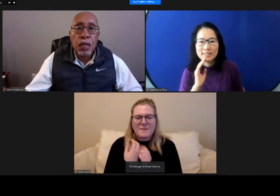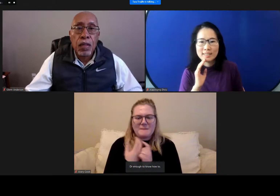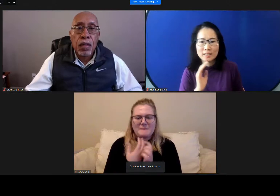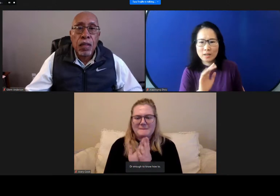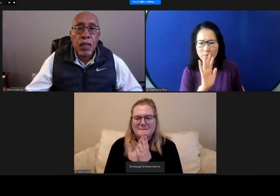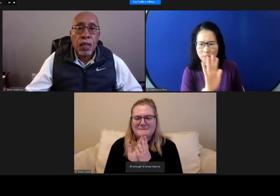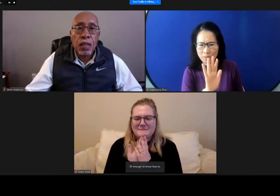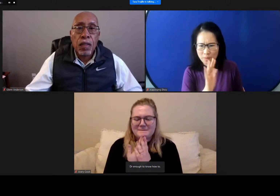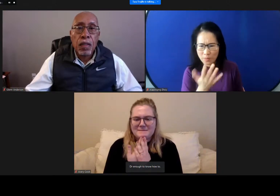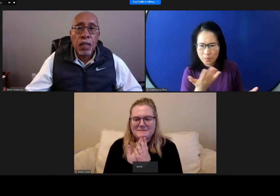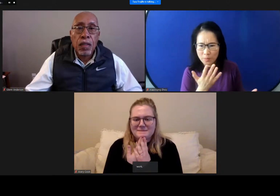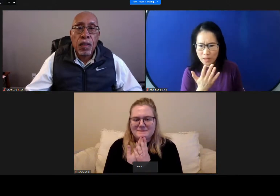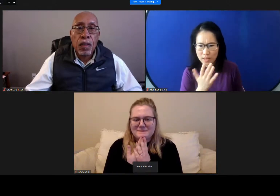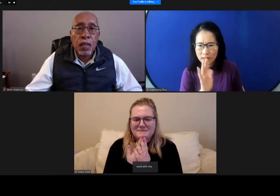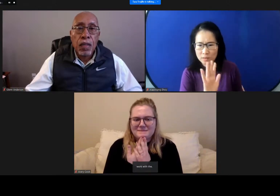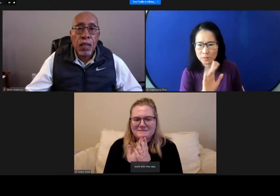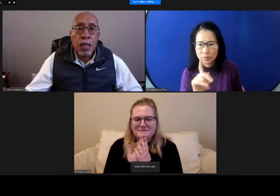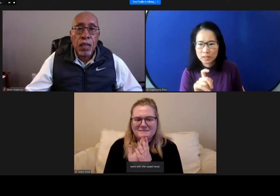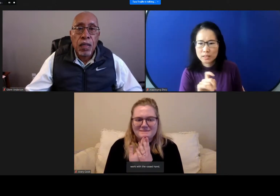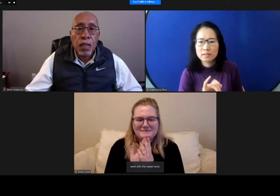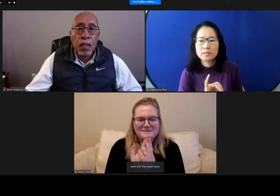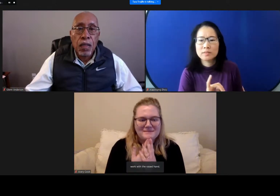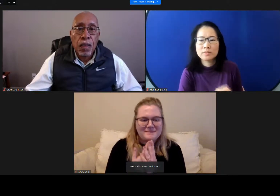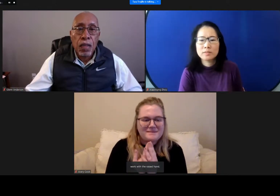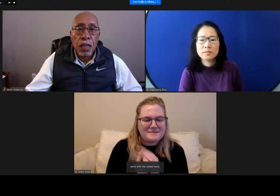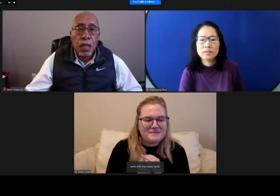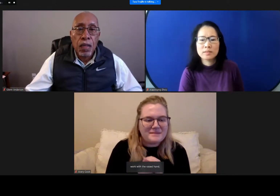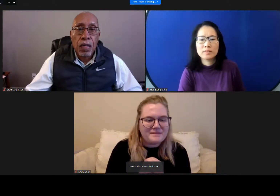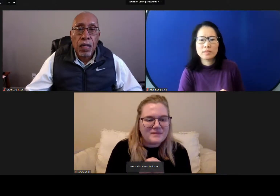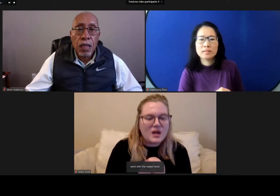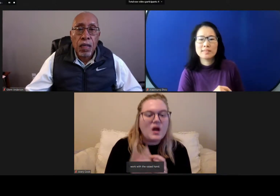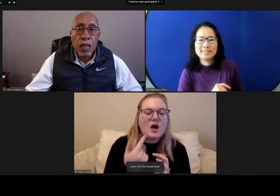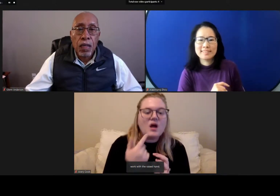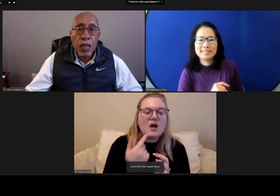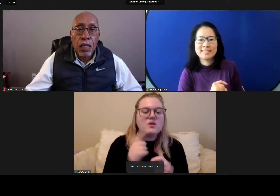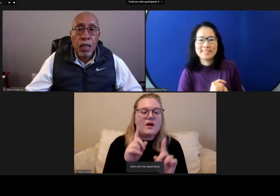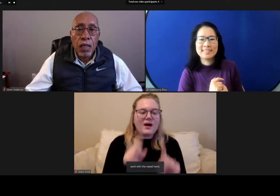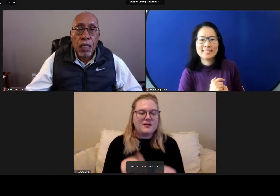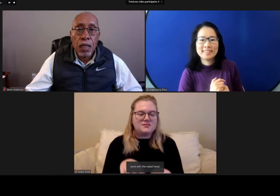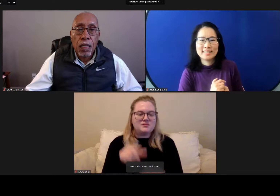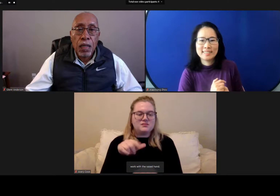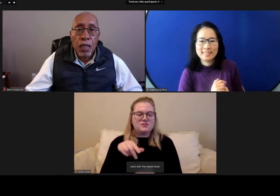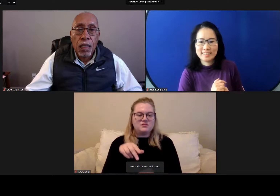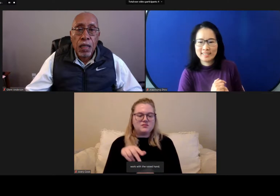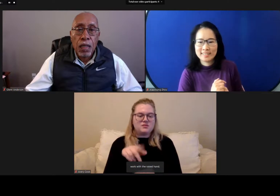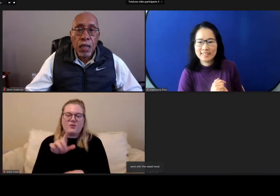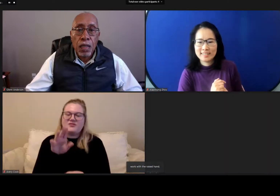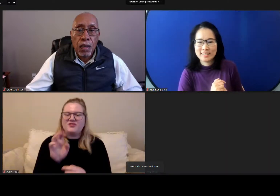to work with the raised hand?